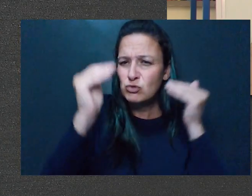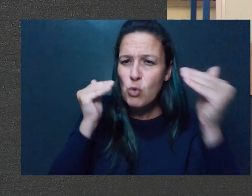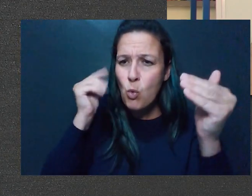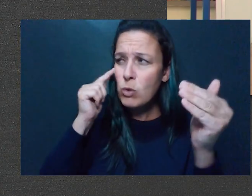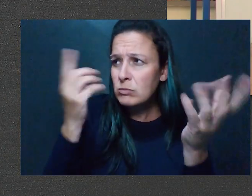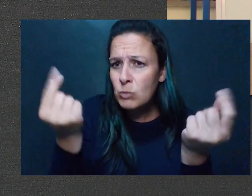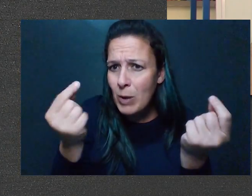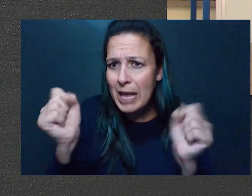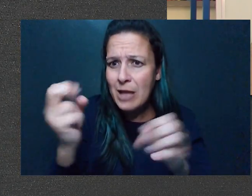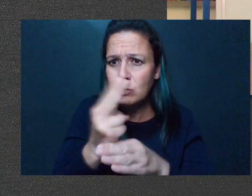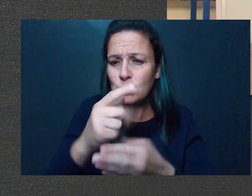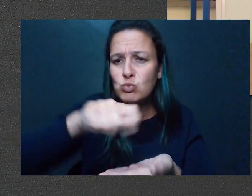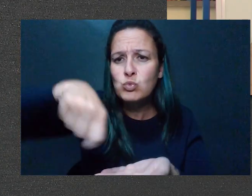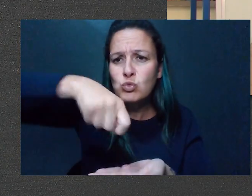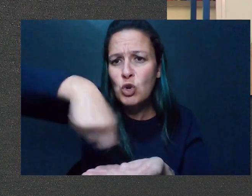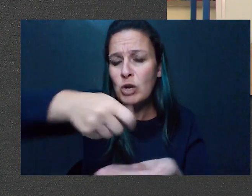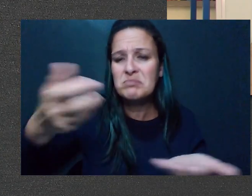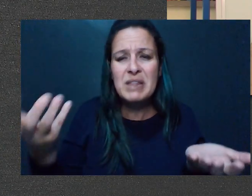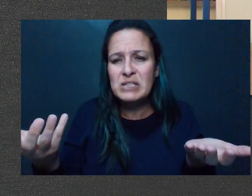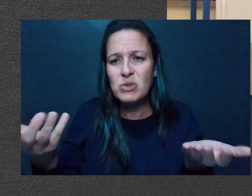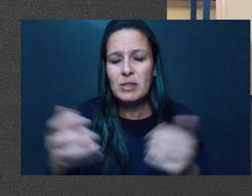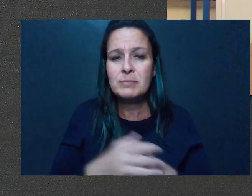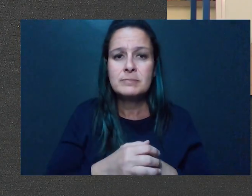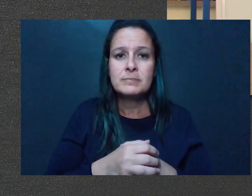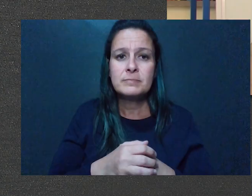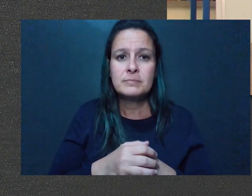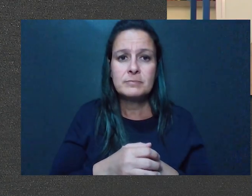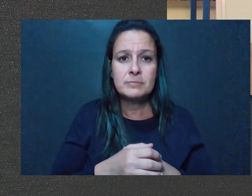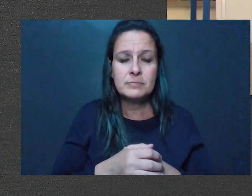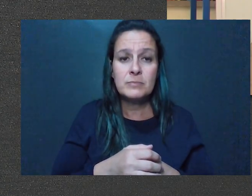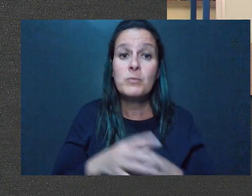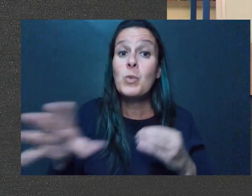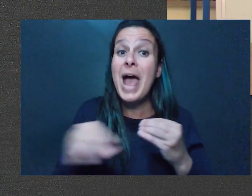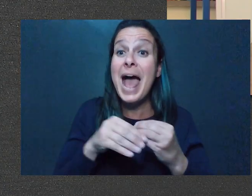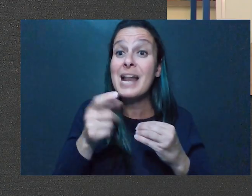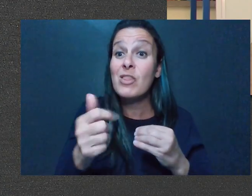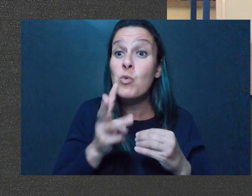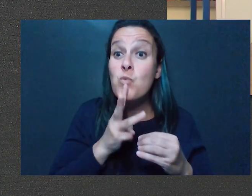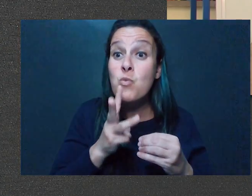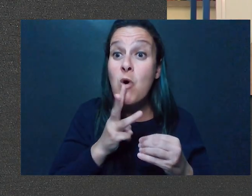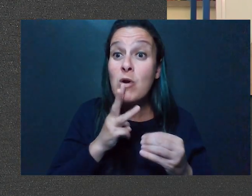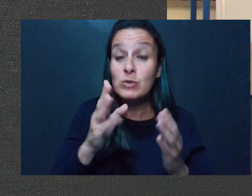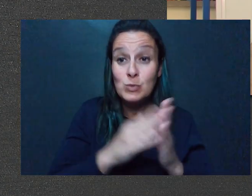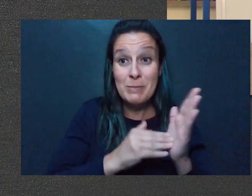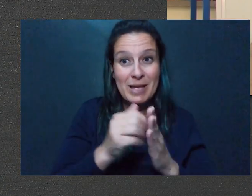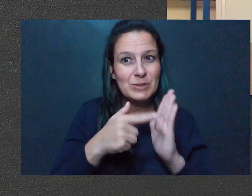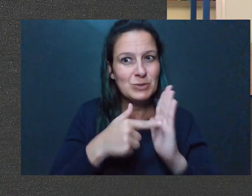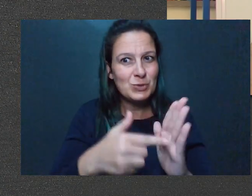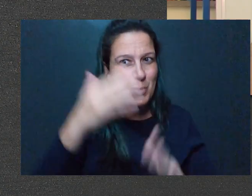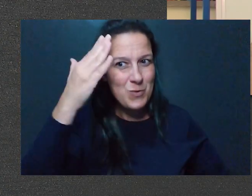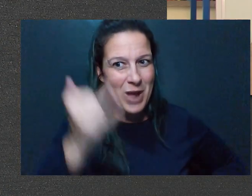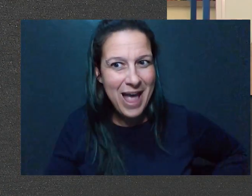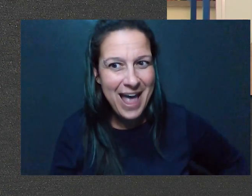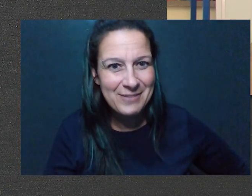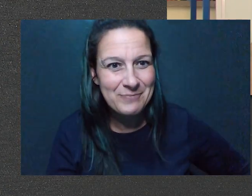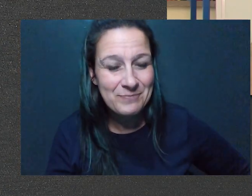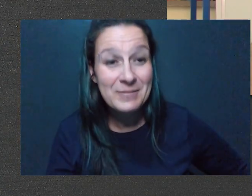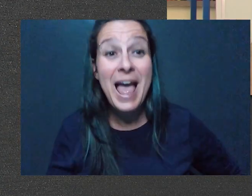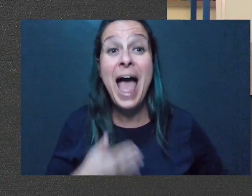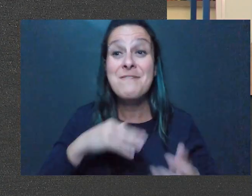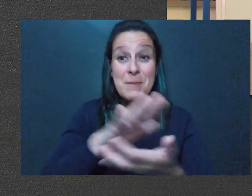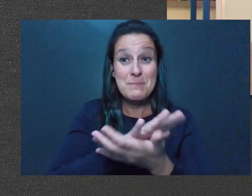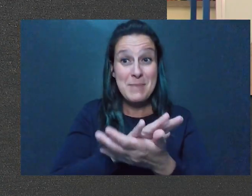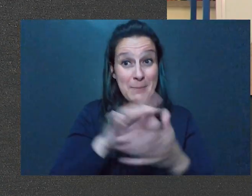to stir the paint, because we're gonna add a little bit of water to our paint, and I will show you why. I have a piece of